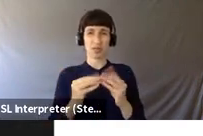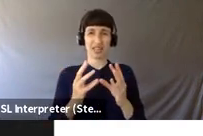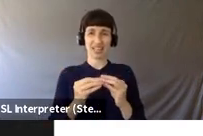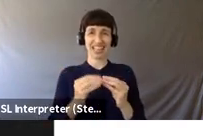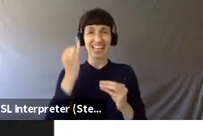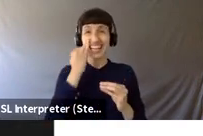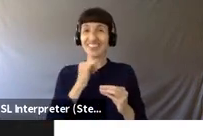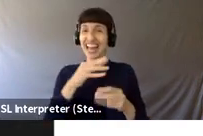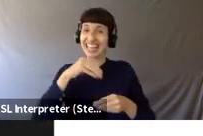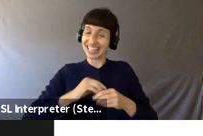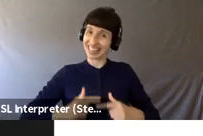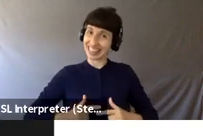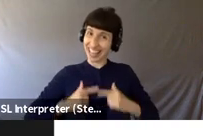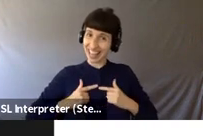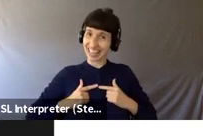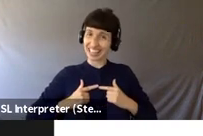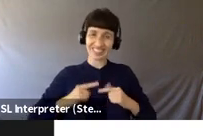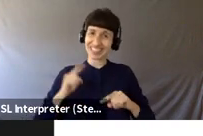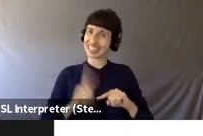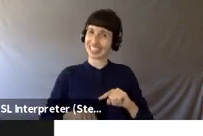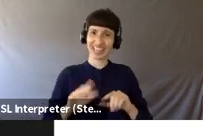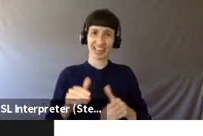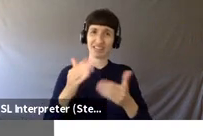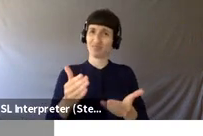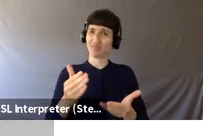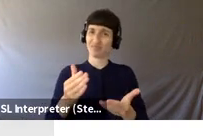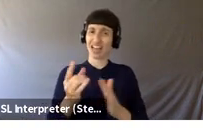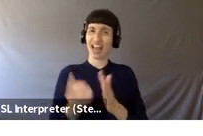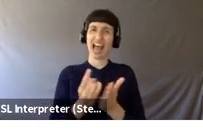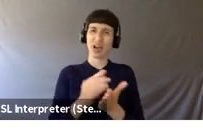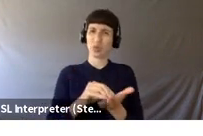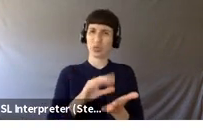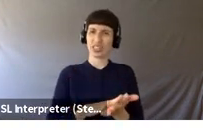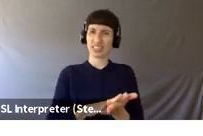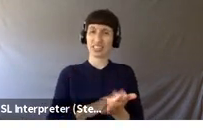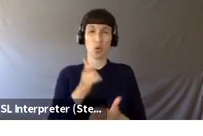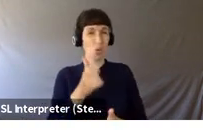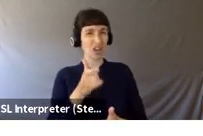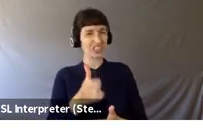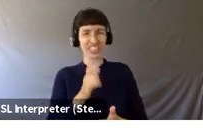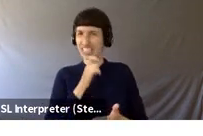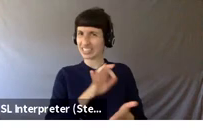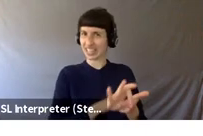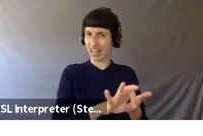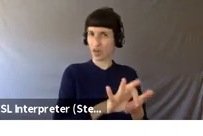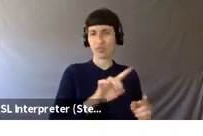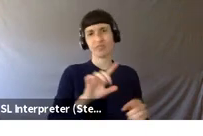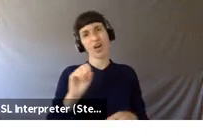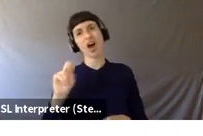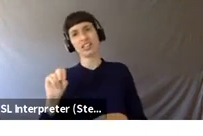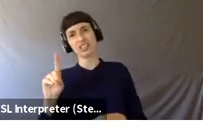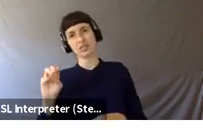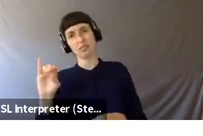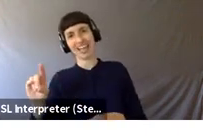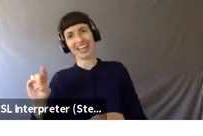the live session. So we will not be able to provide clock hours for watching the videos. That's why we have the on-demand choices. And